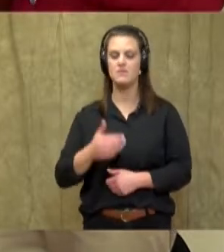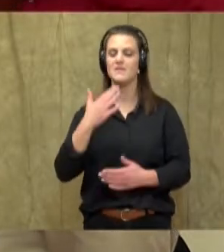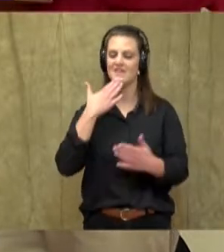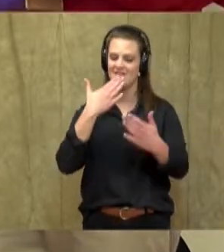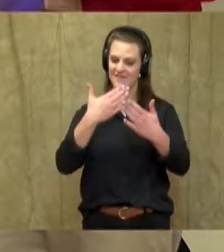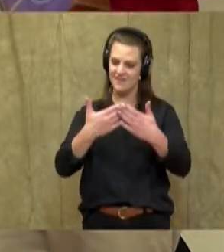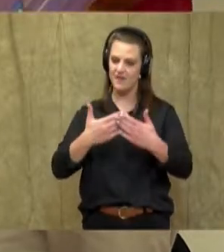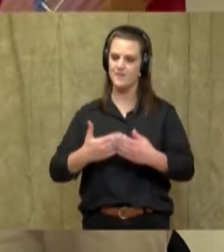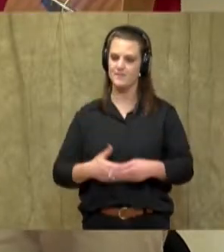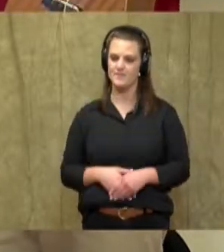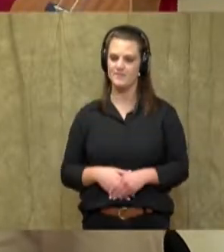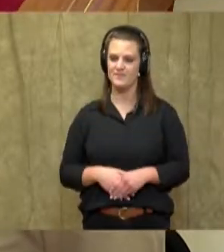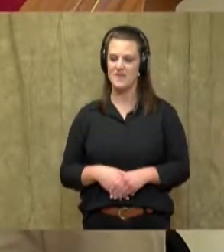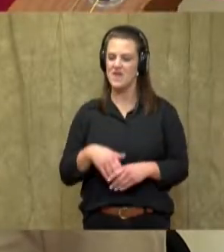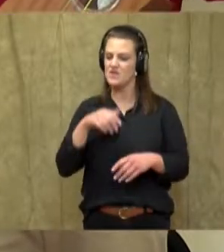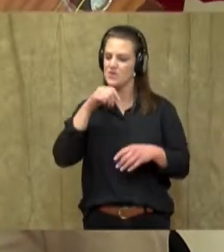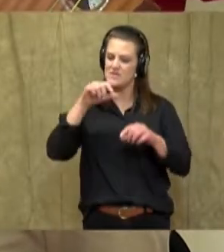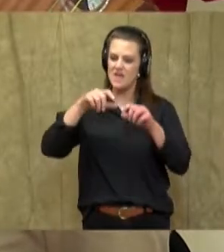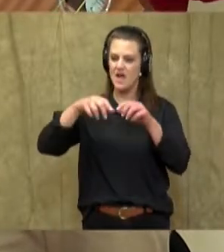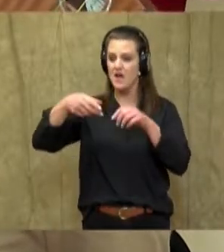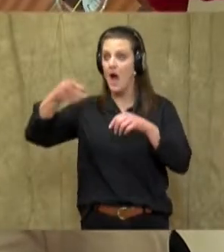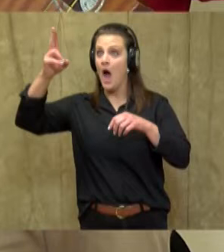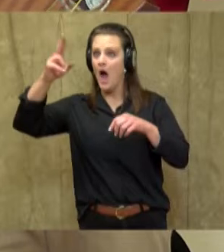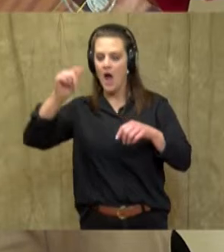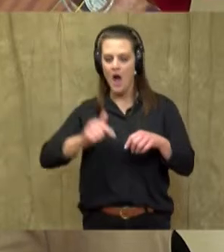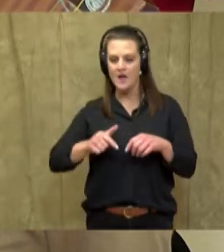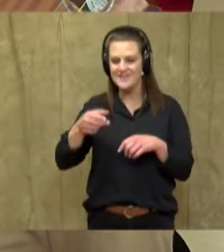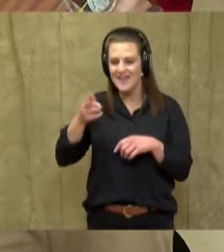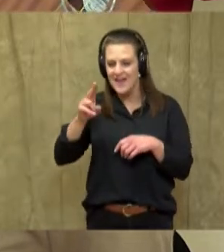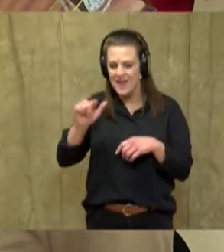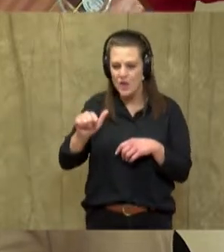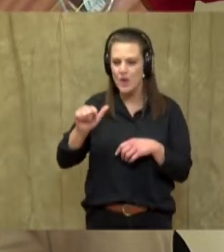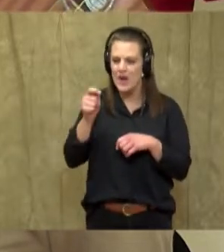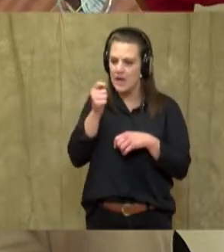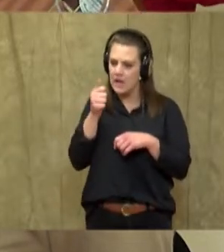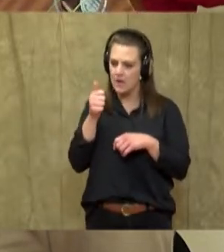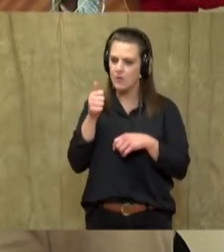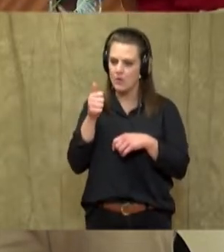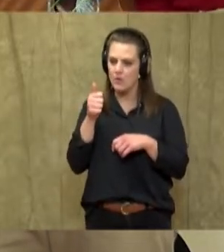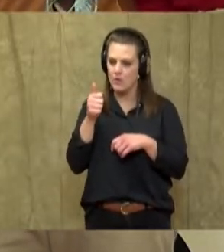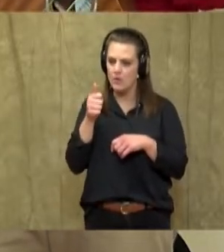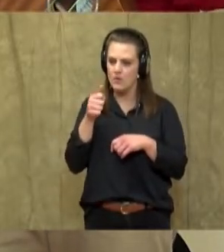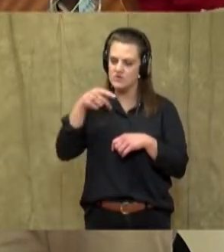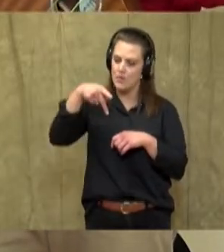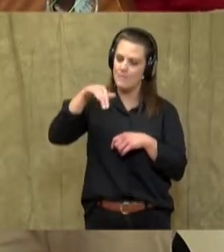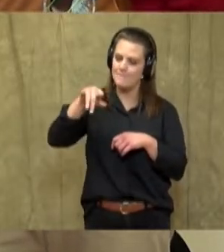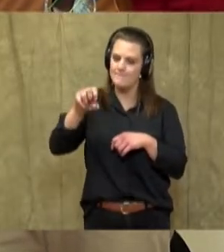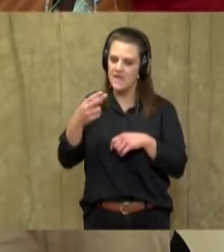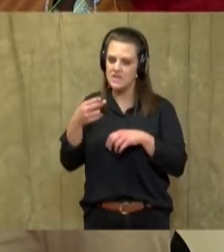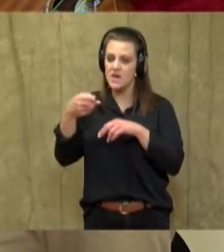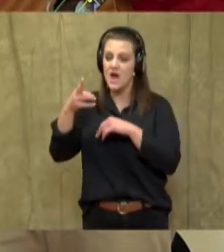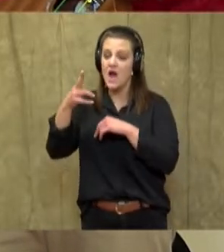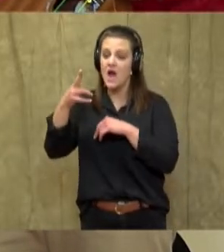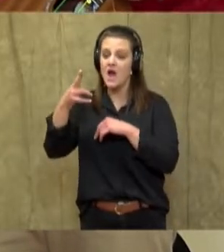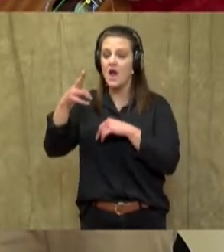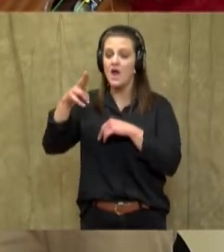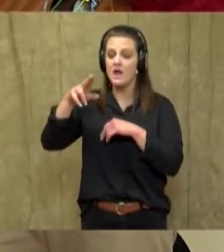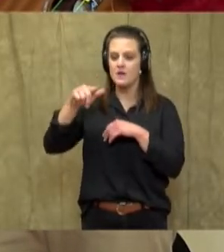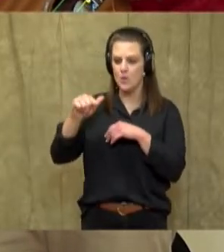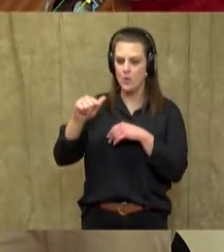Good. There's not an extreme difference there, but there's a little bit of difference in pitch. So sounds a little